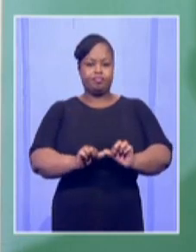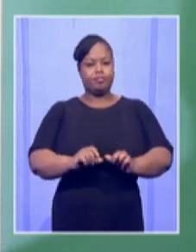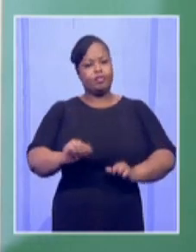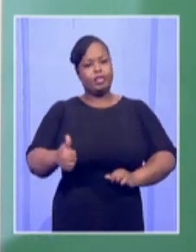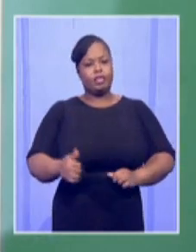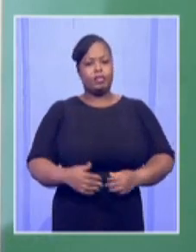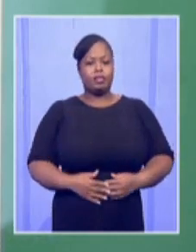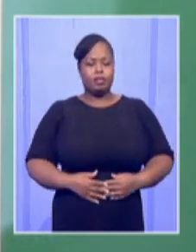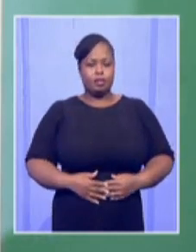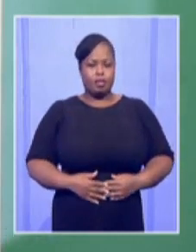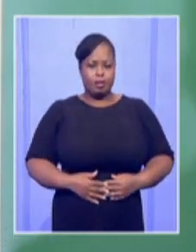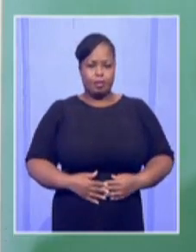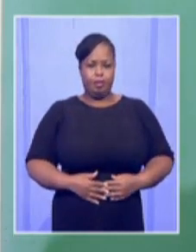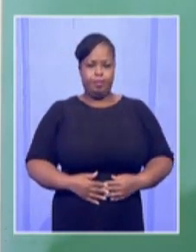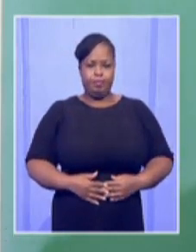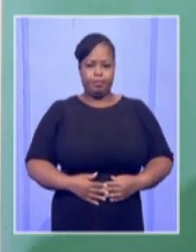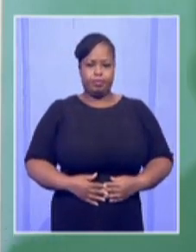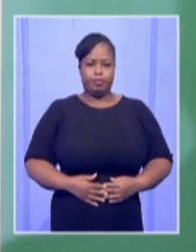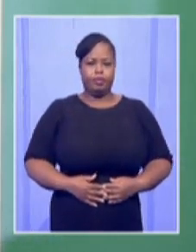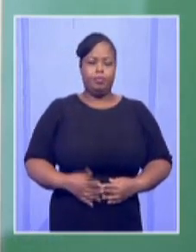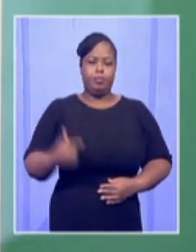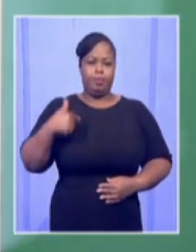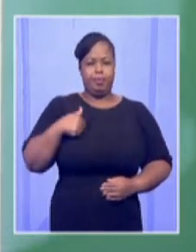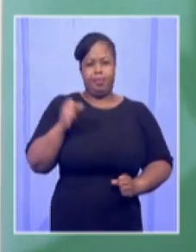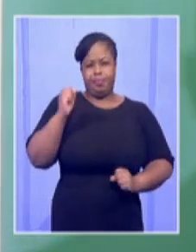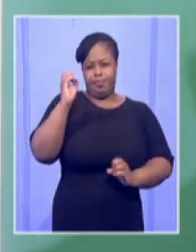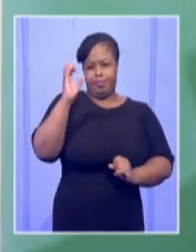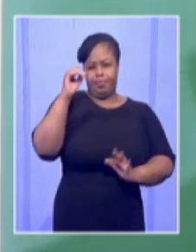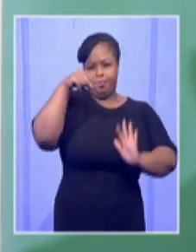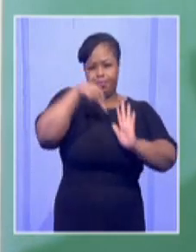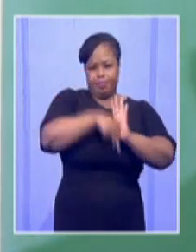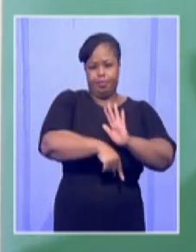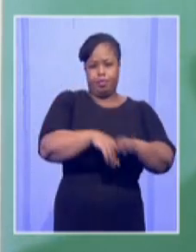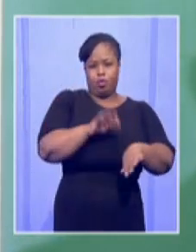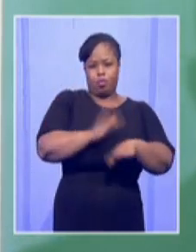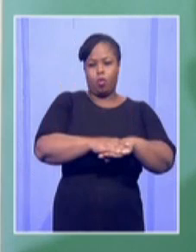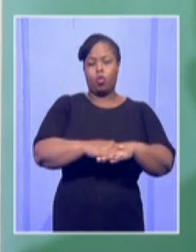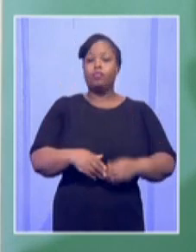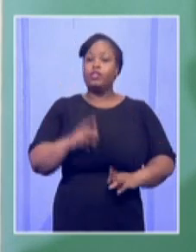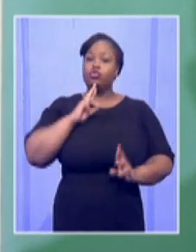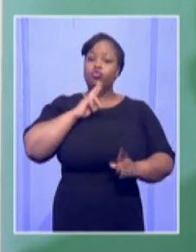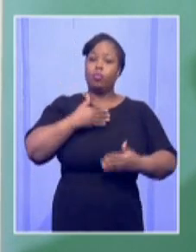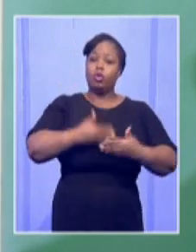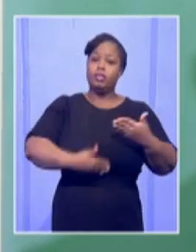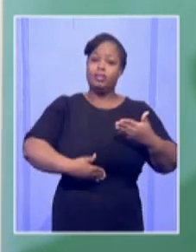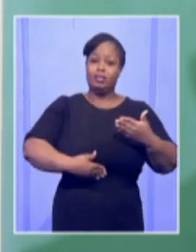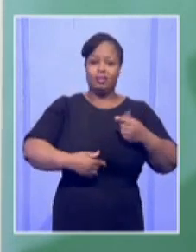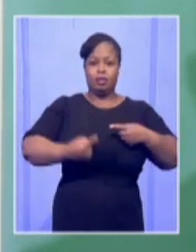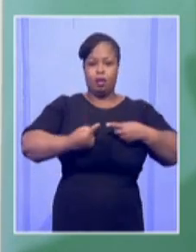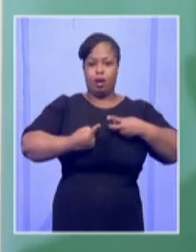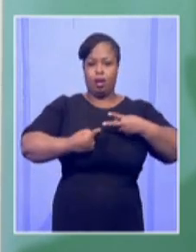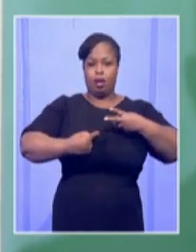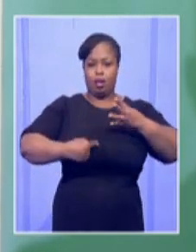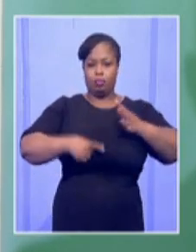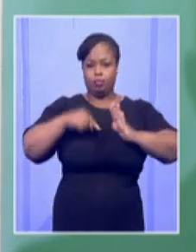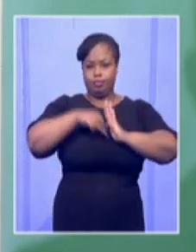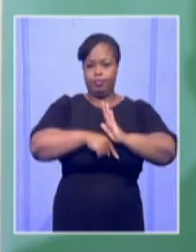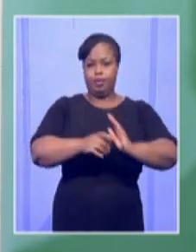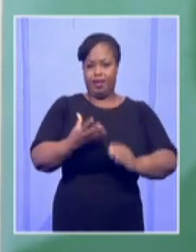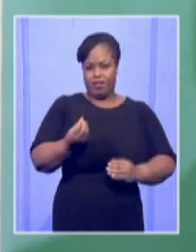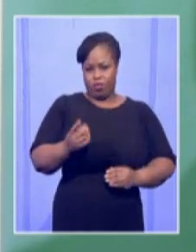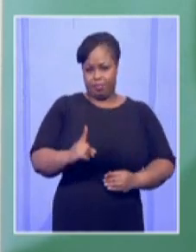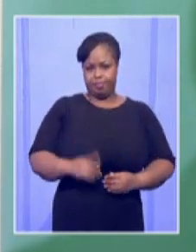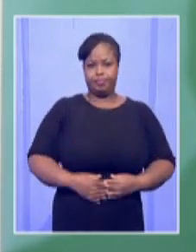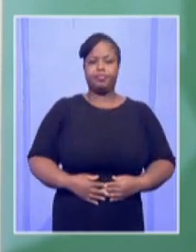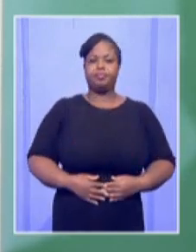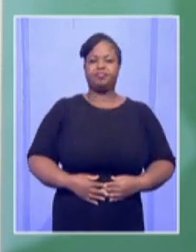going to give an overview of what the report contains. Obviously, the report